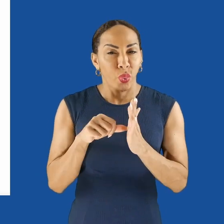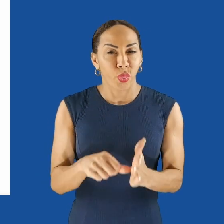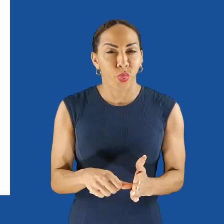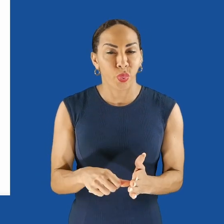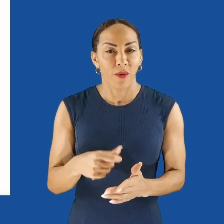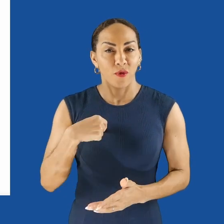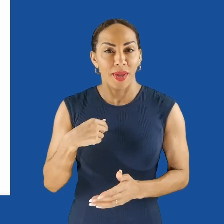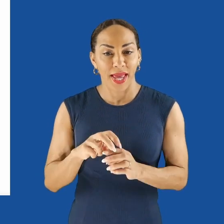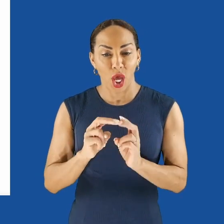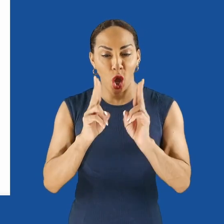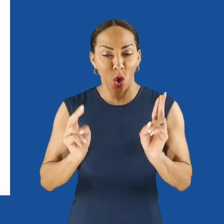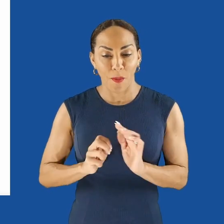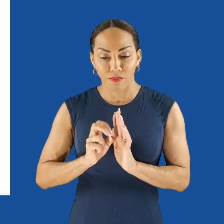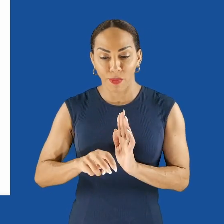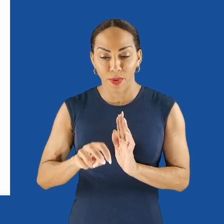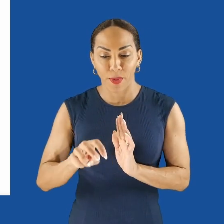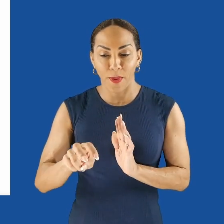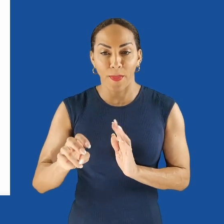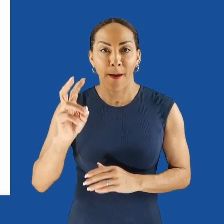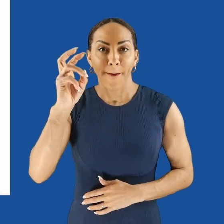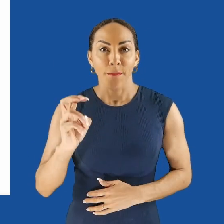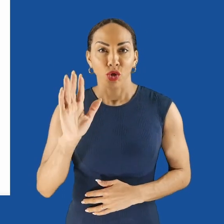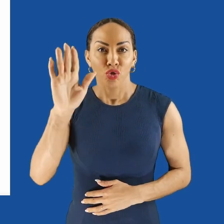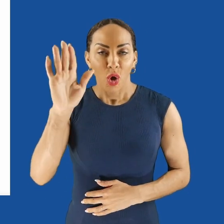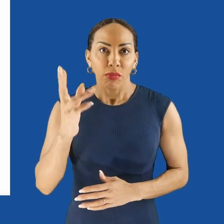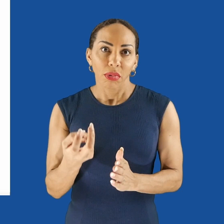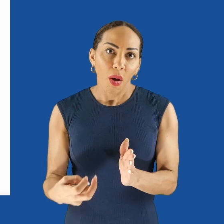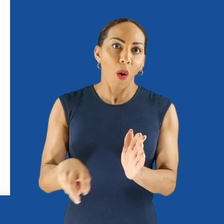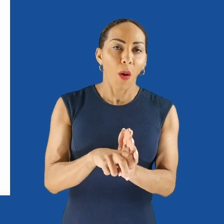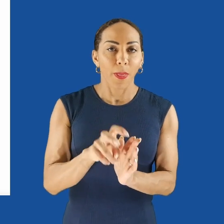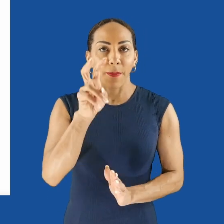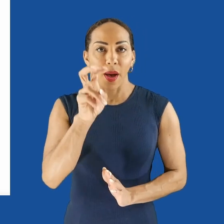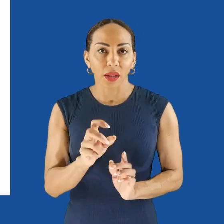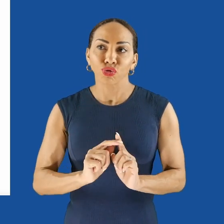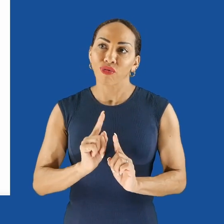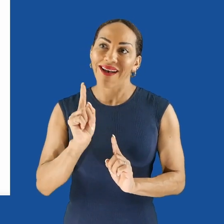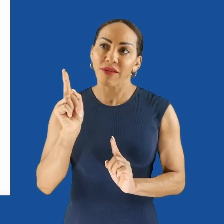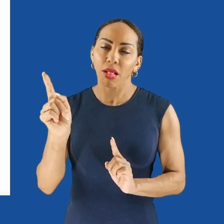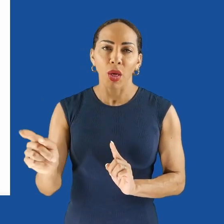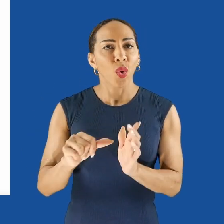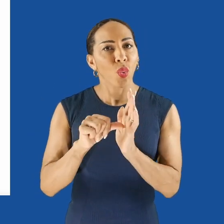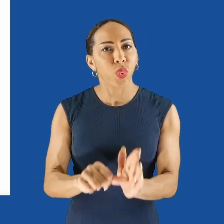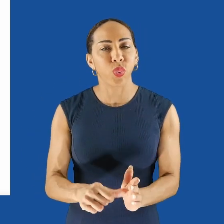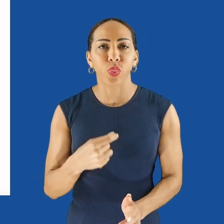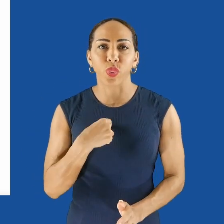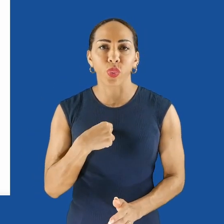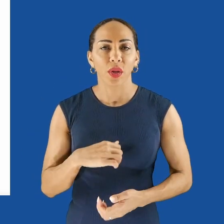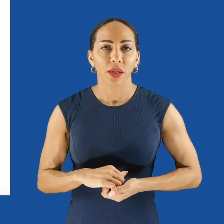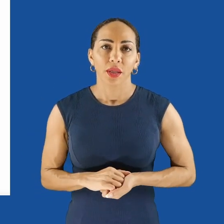bus stop, get on the bus and travel to work.